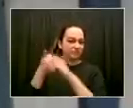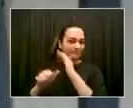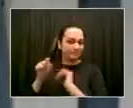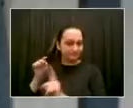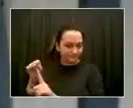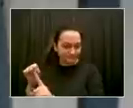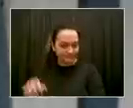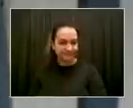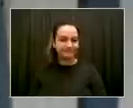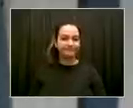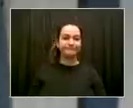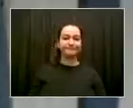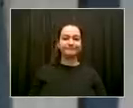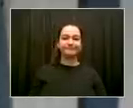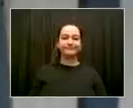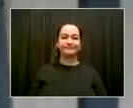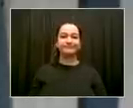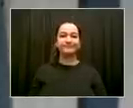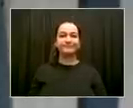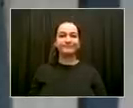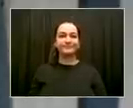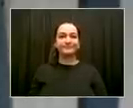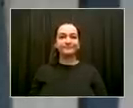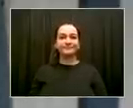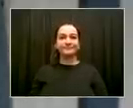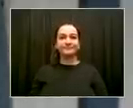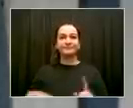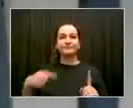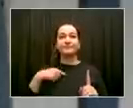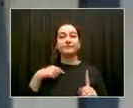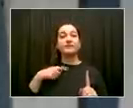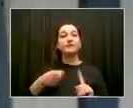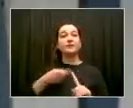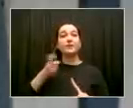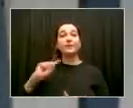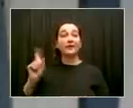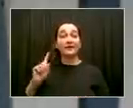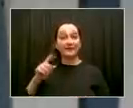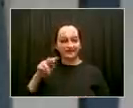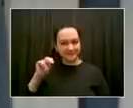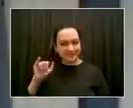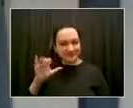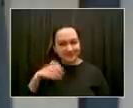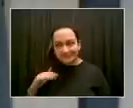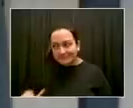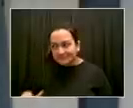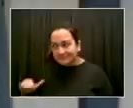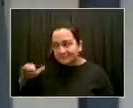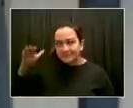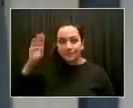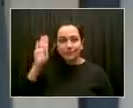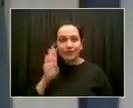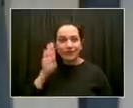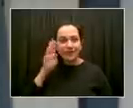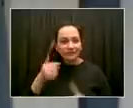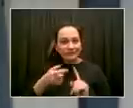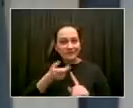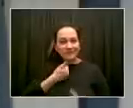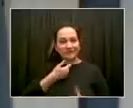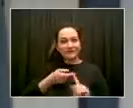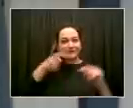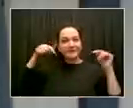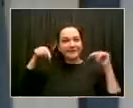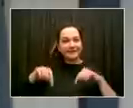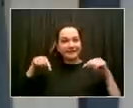I was born and raised in New York City, born in Brooklyn. I live in Queens today. And what an opportunity it is to be